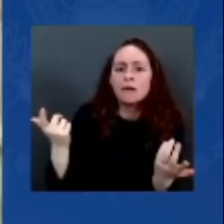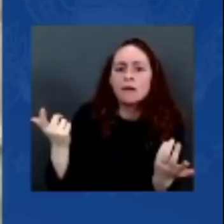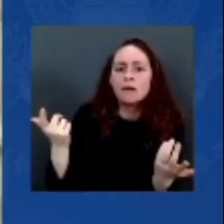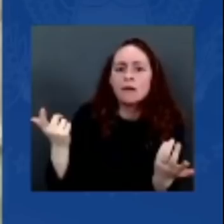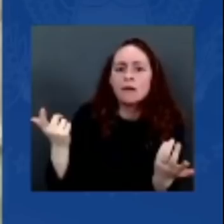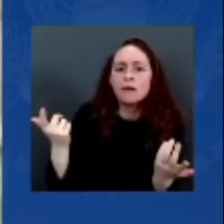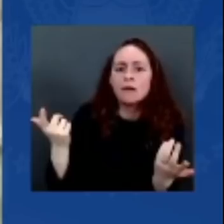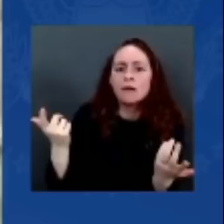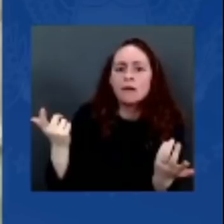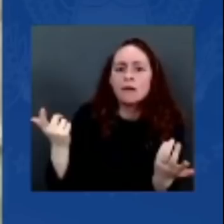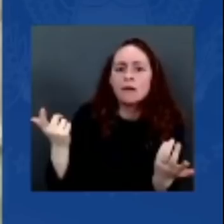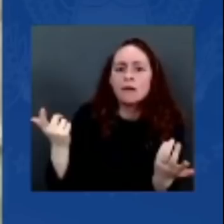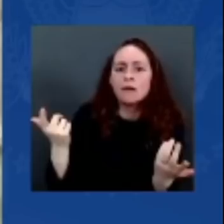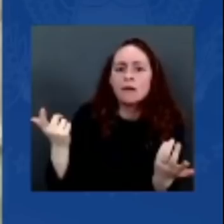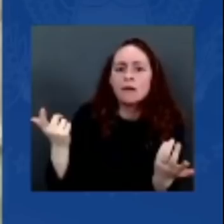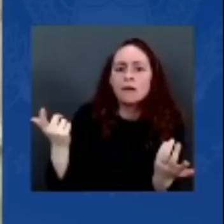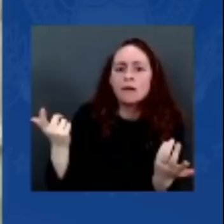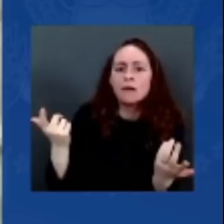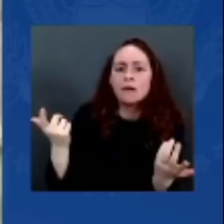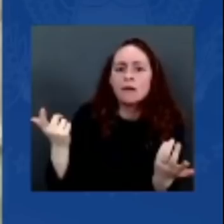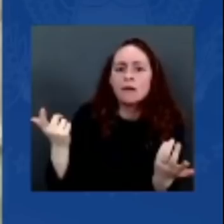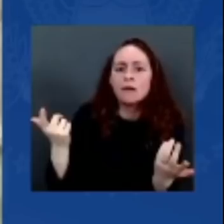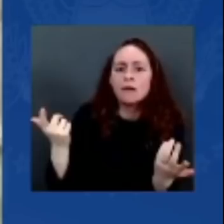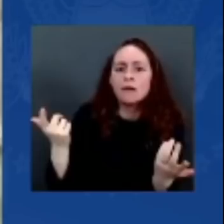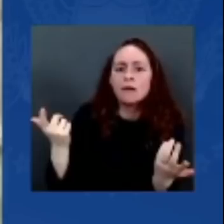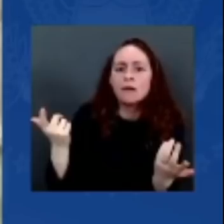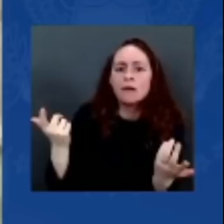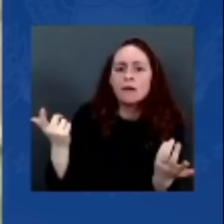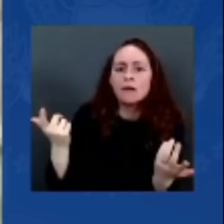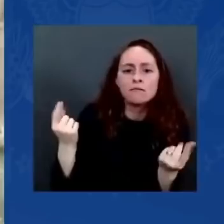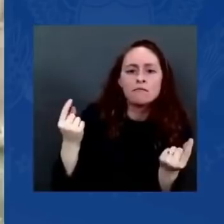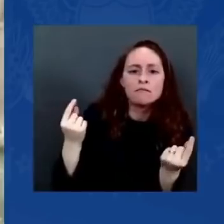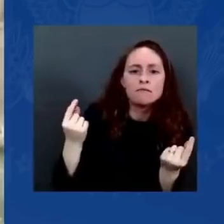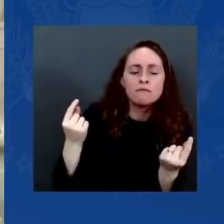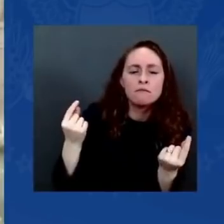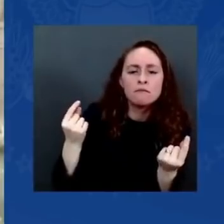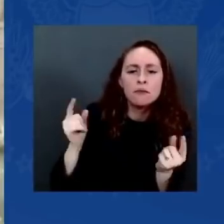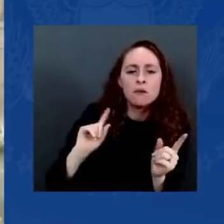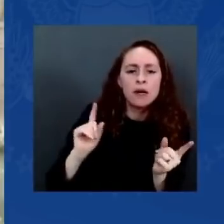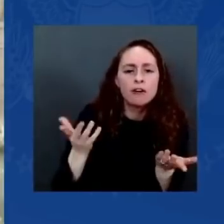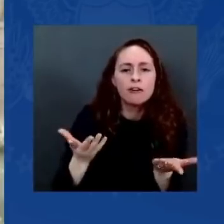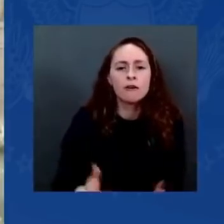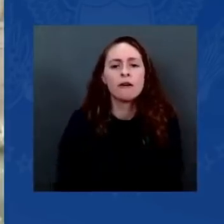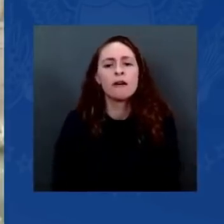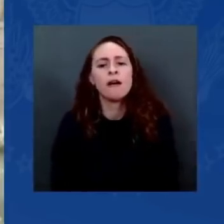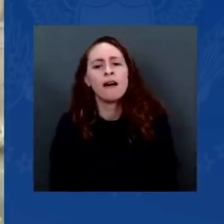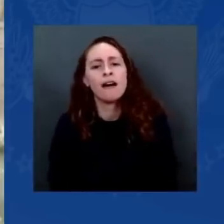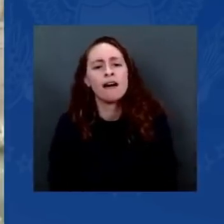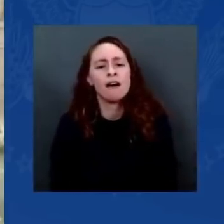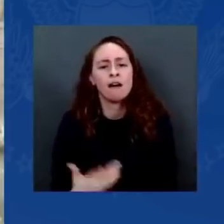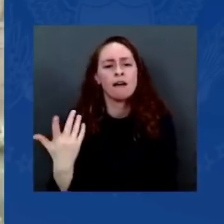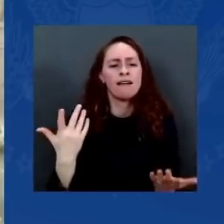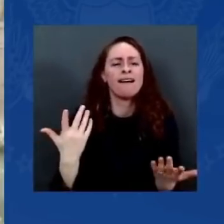charge. Let's, you know, when we're getting basically fuck you for asking. I'm hearing that from people who are trying to get tested now before the